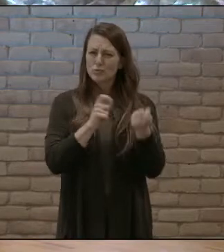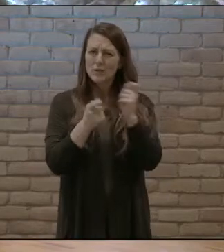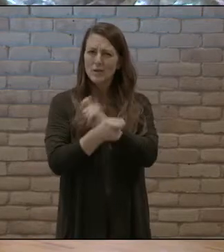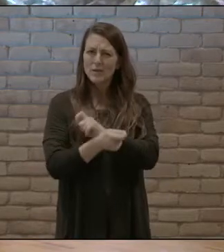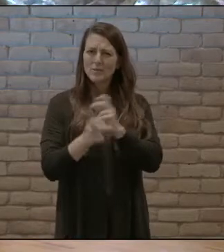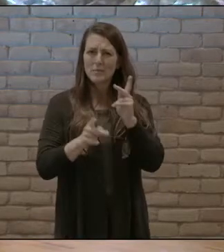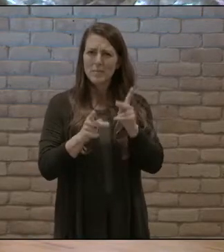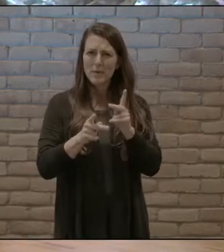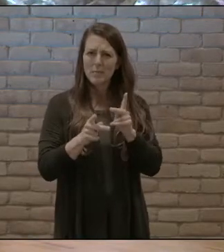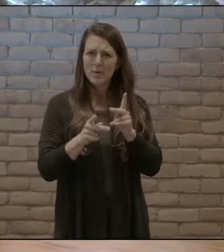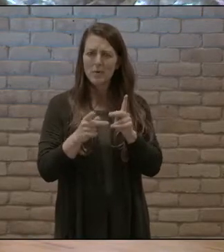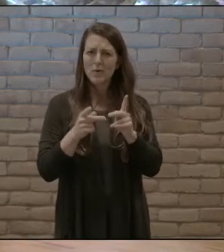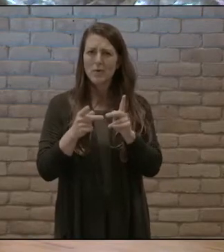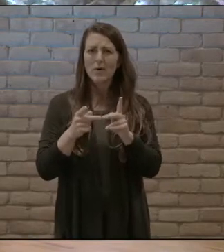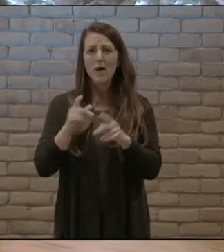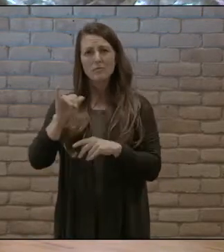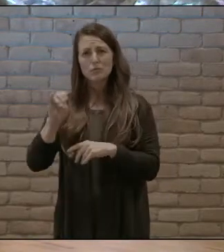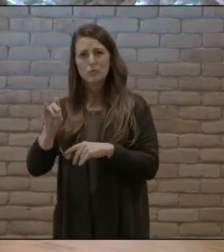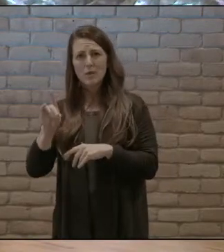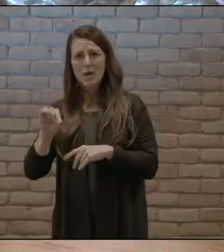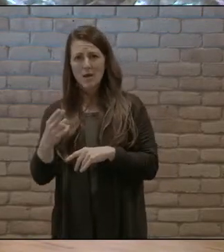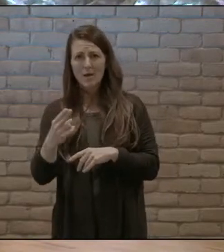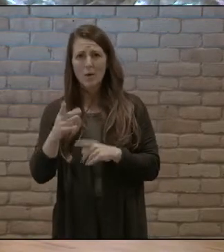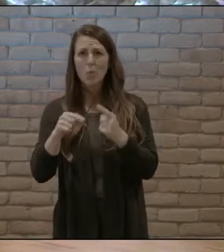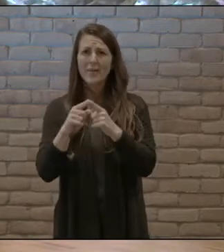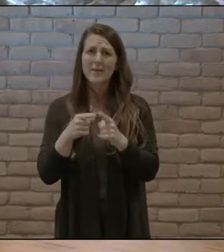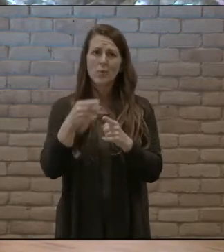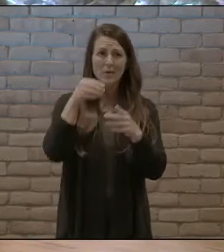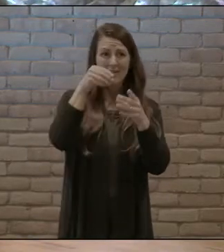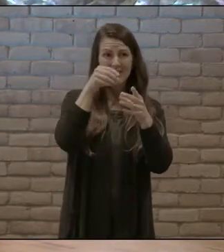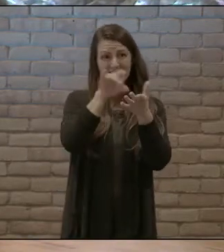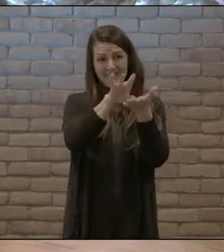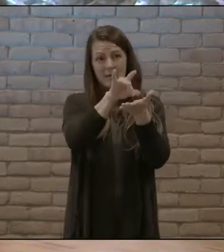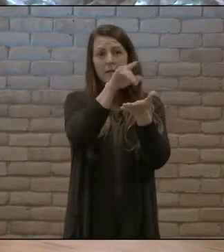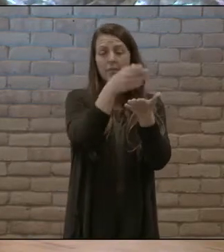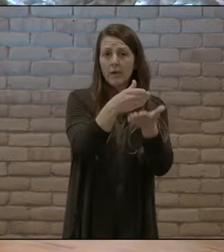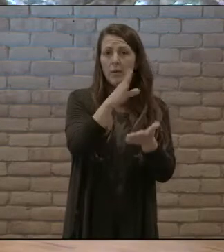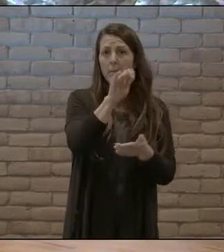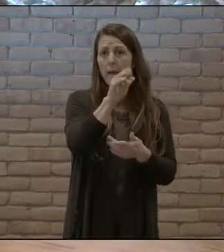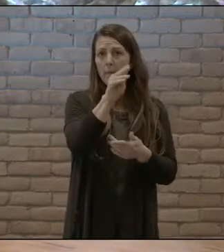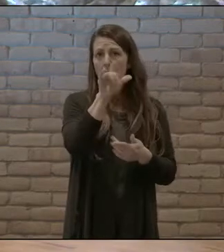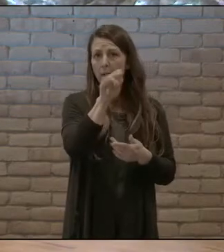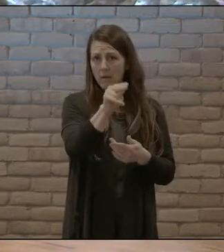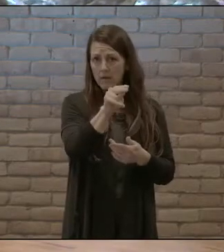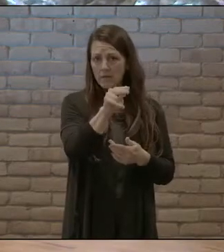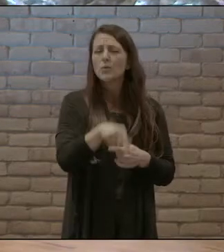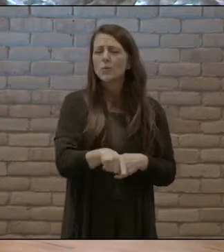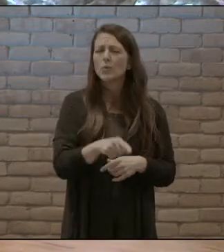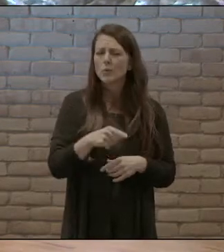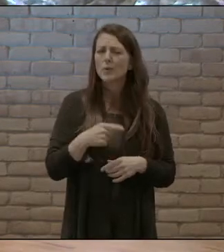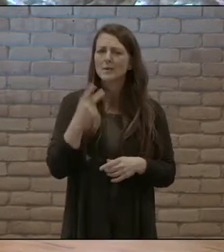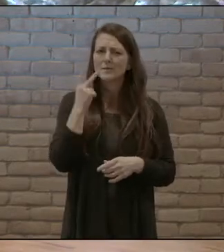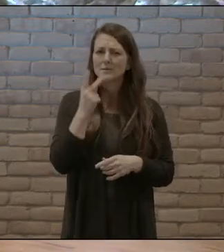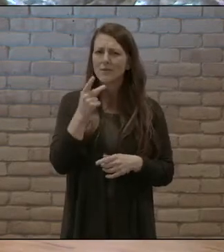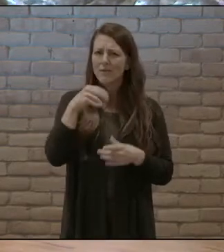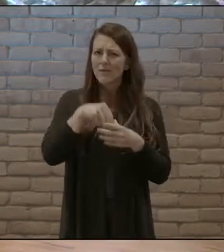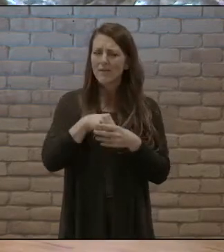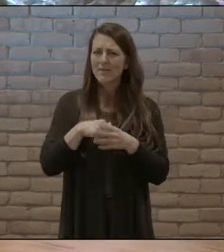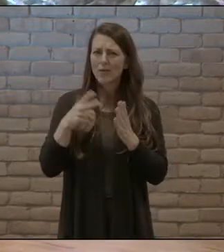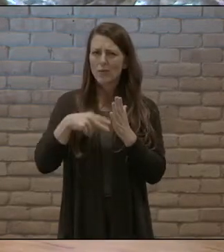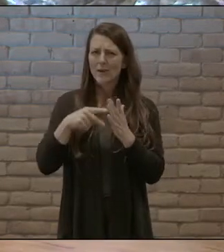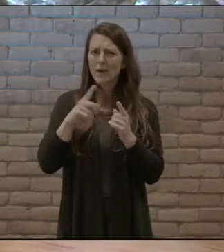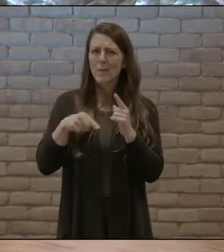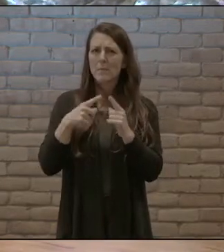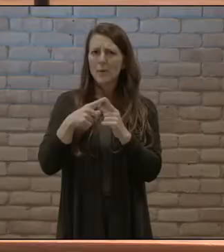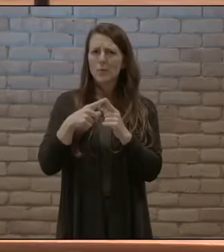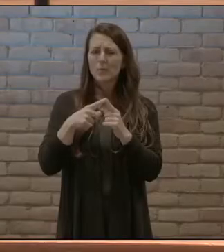the people of Judah as they were in Babylon. And we see this in the reading that we had earlier about the prodigal son,